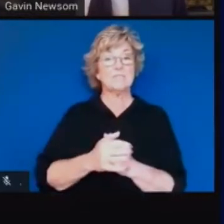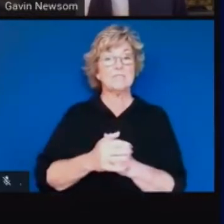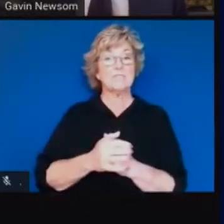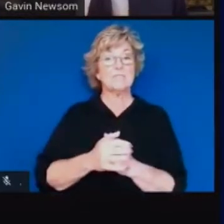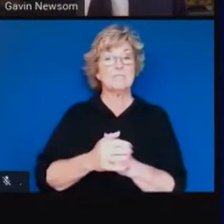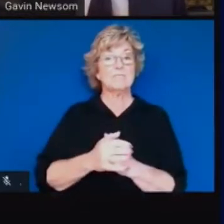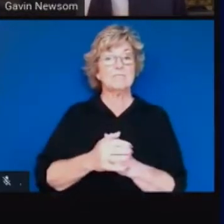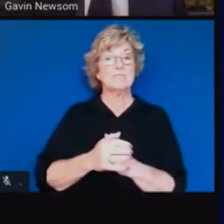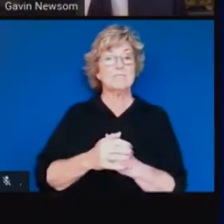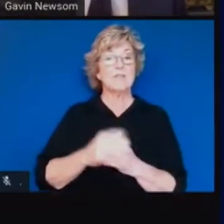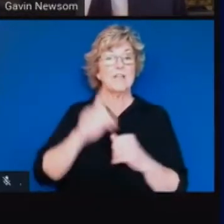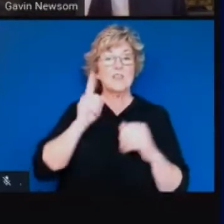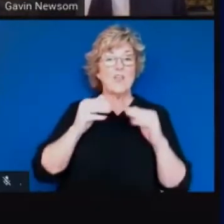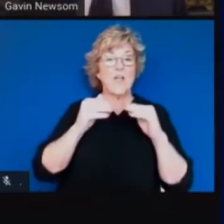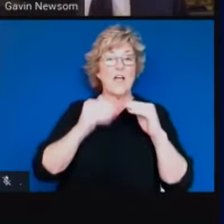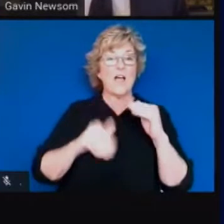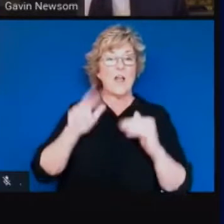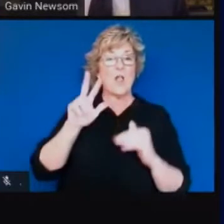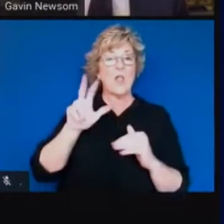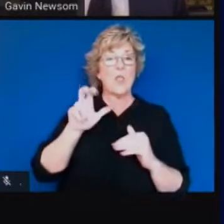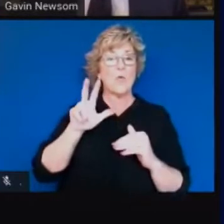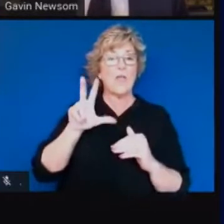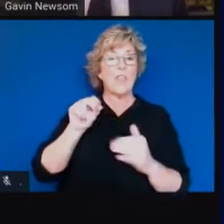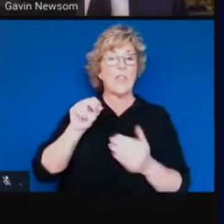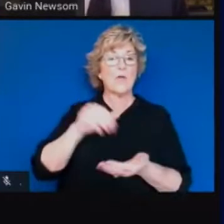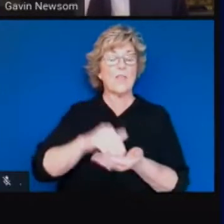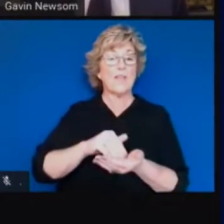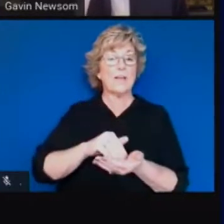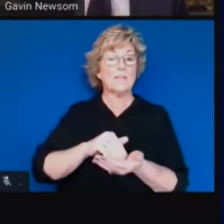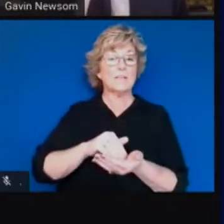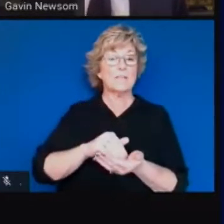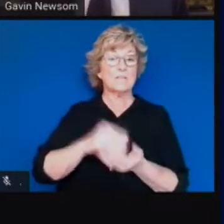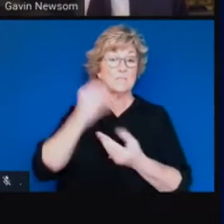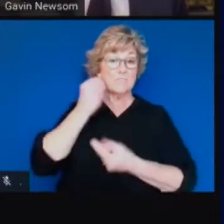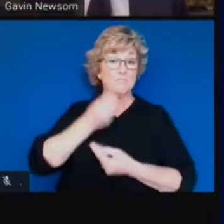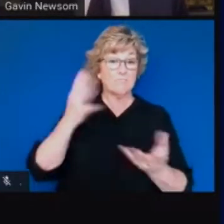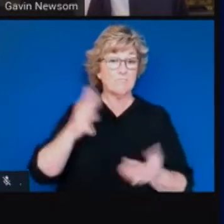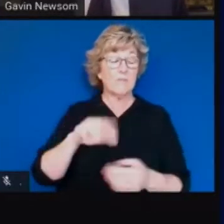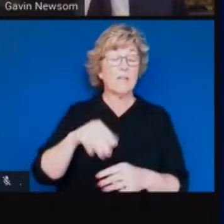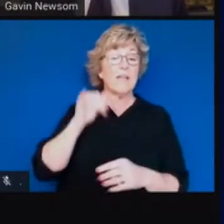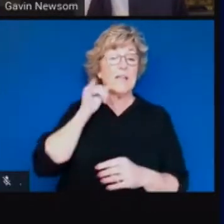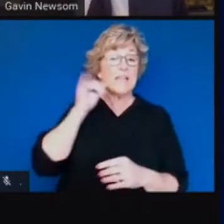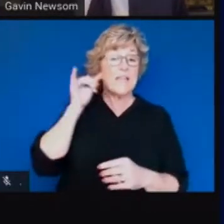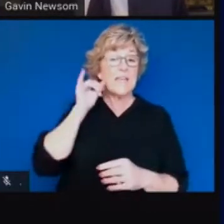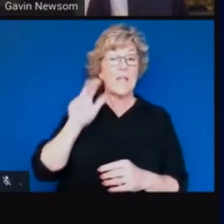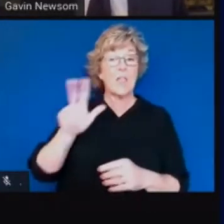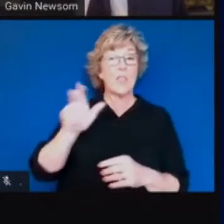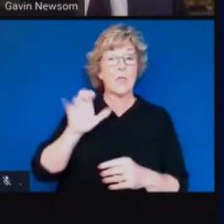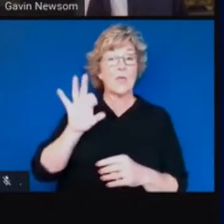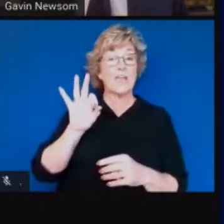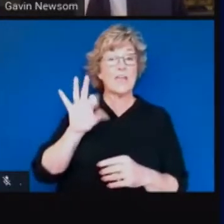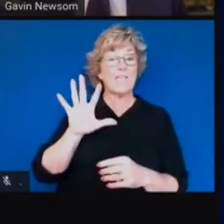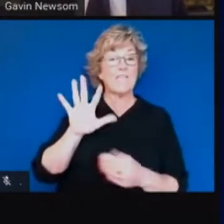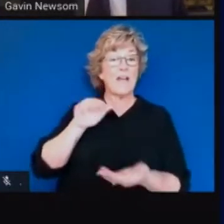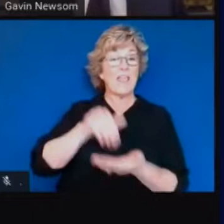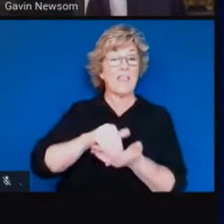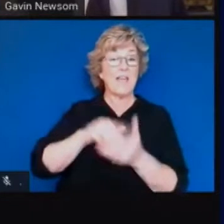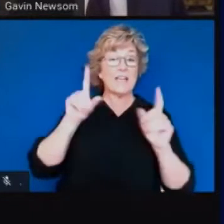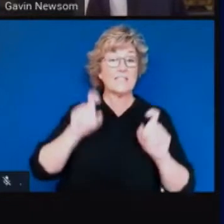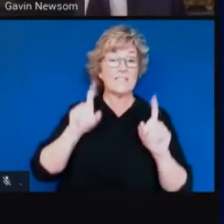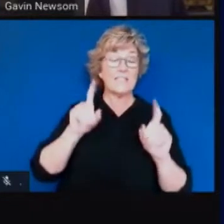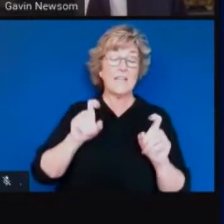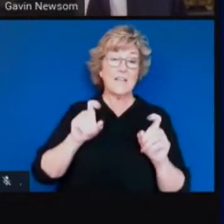say, of 330,000 tests. By the way, yesterday, we reported over 395,000 tests, so close